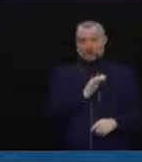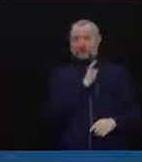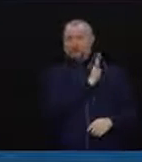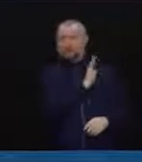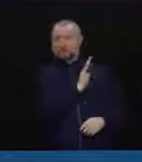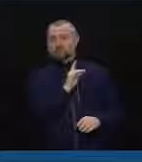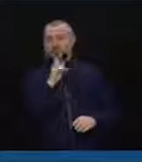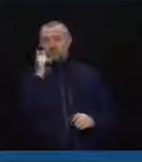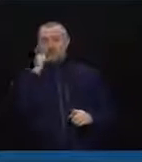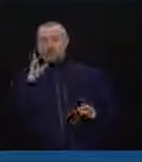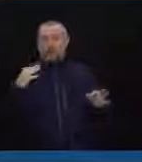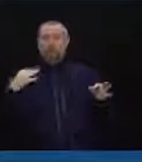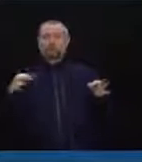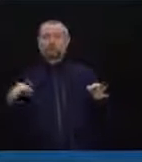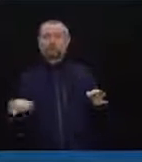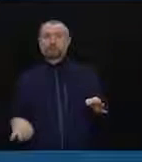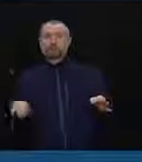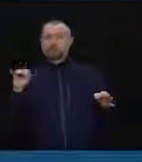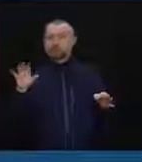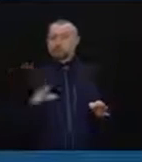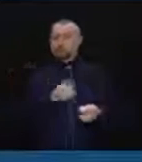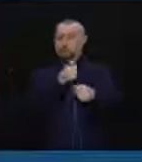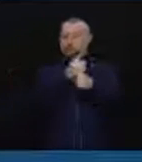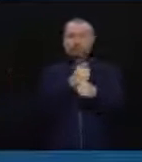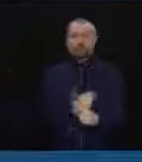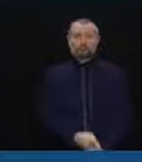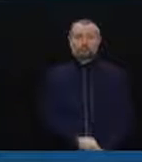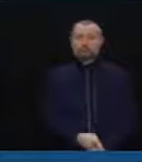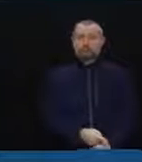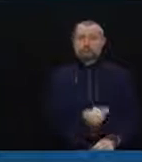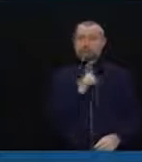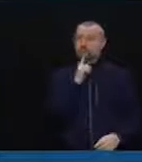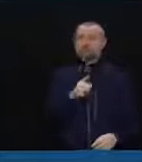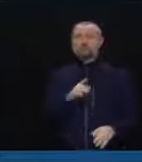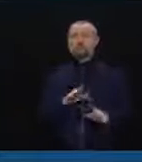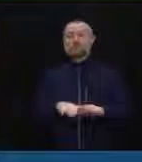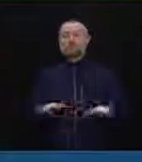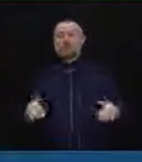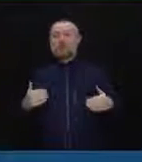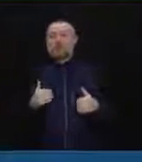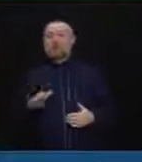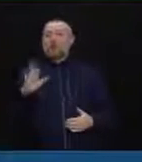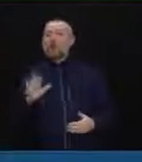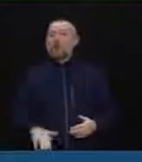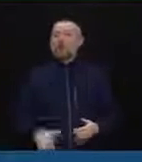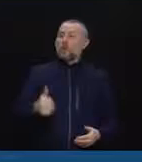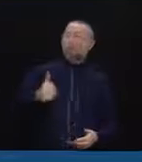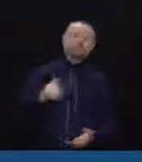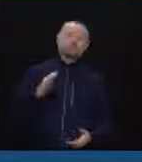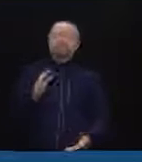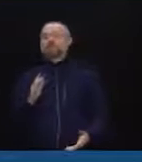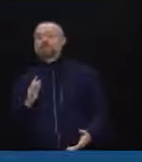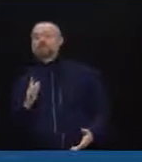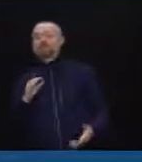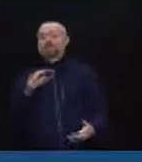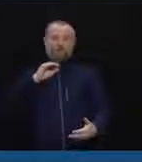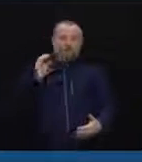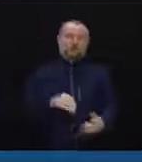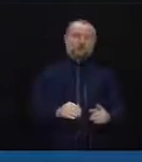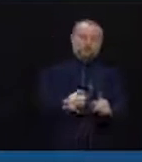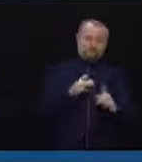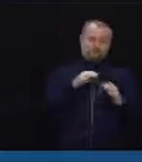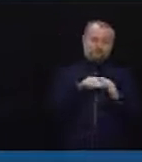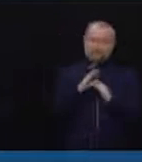used. You are right. It is true that children have lower rates of COVID hospitalizations